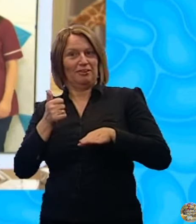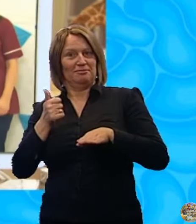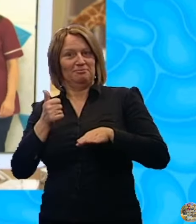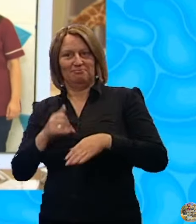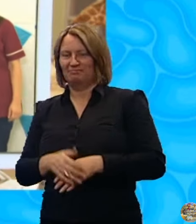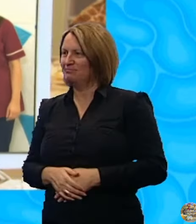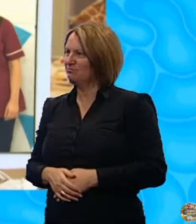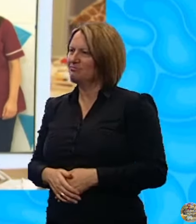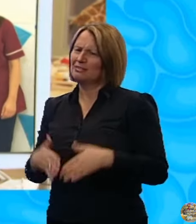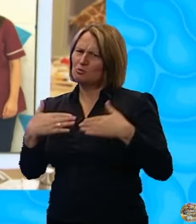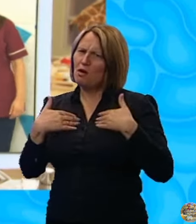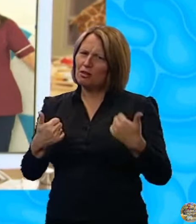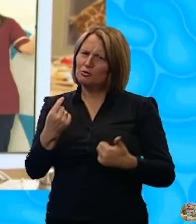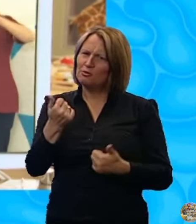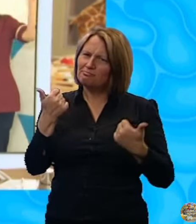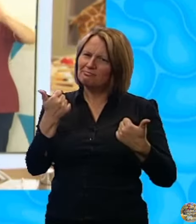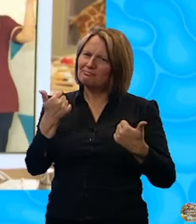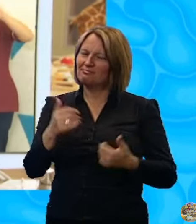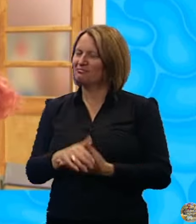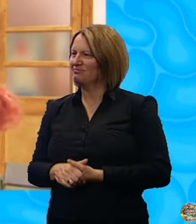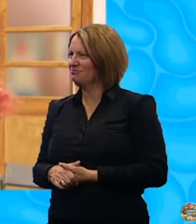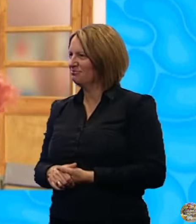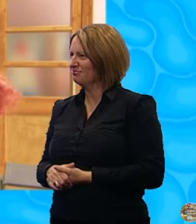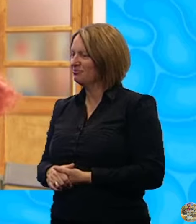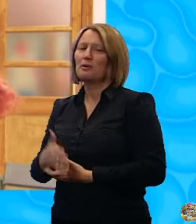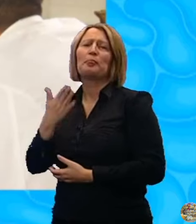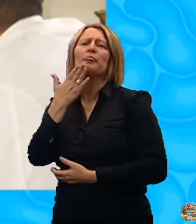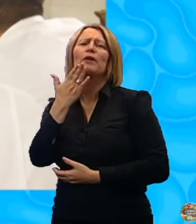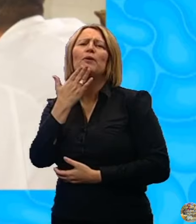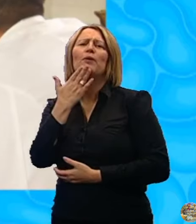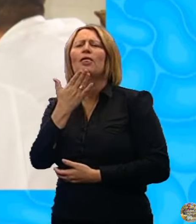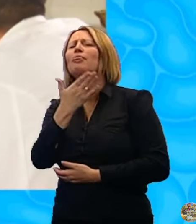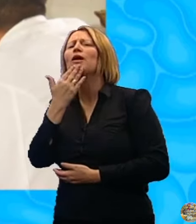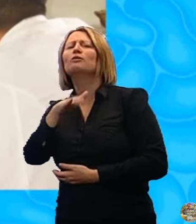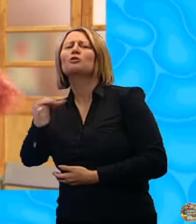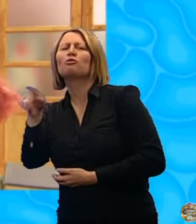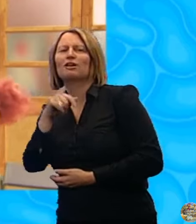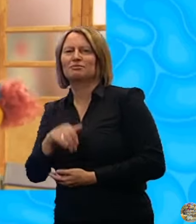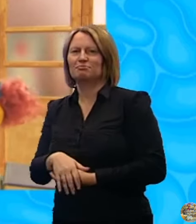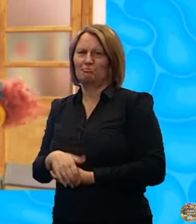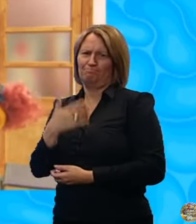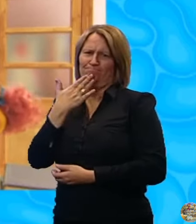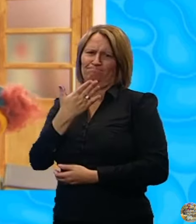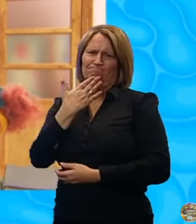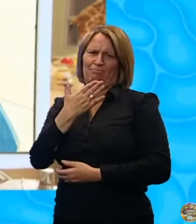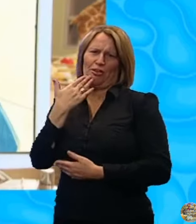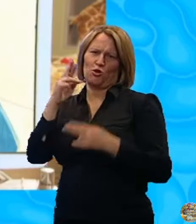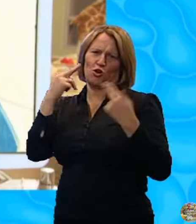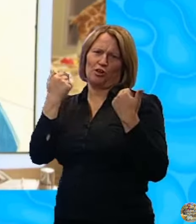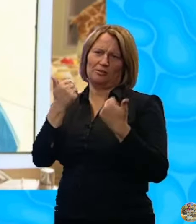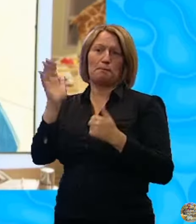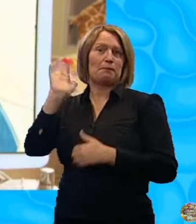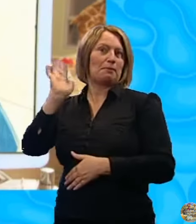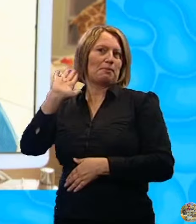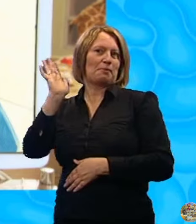Get well done, Petal! Thank you. Bye, healthy helpers. Thanks. See you soon, Nurse Borag.